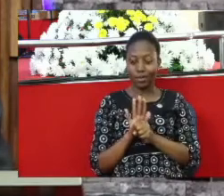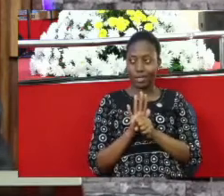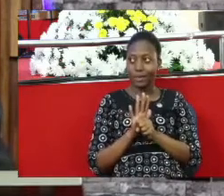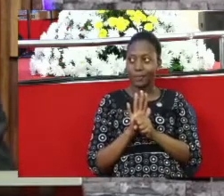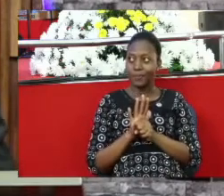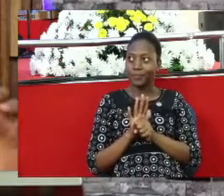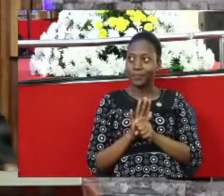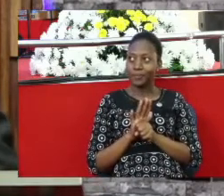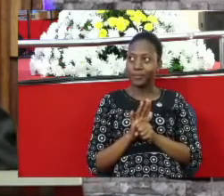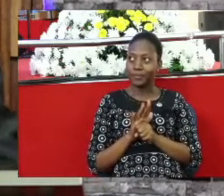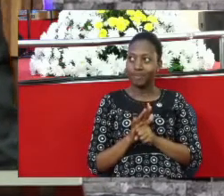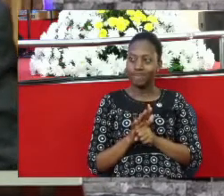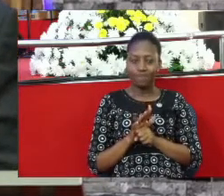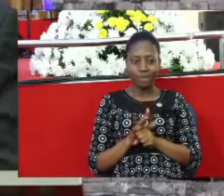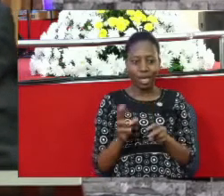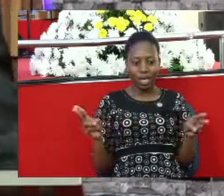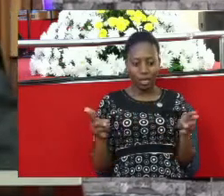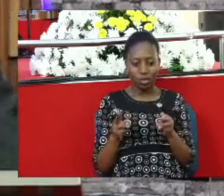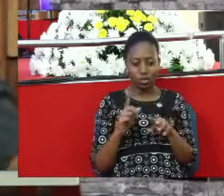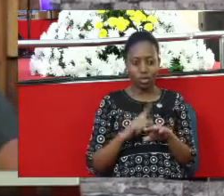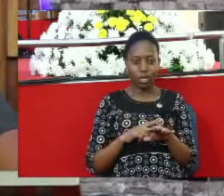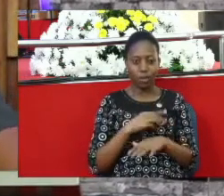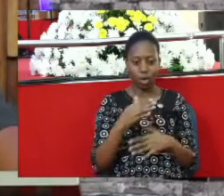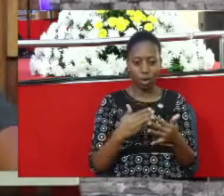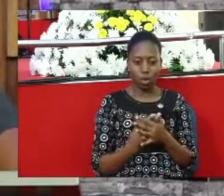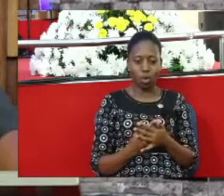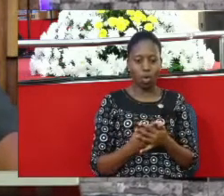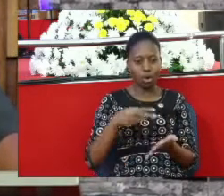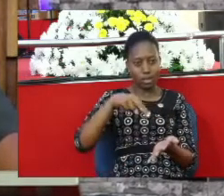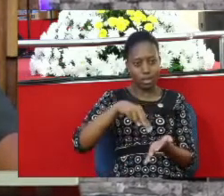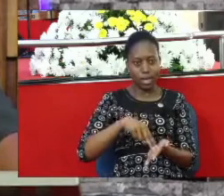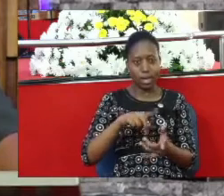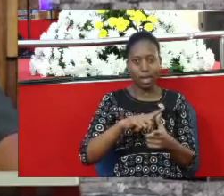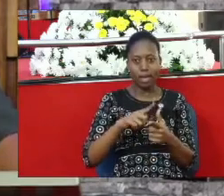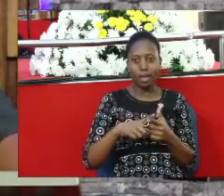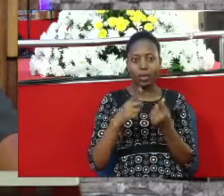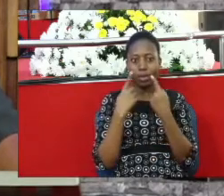In a little while we will all stand and we will declare some things and